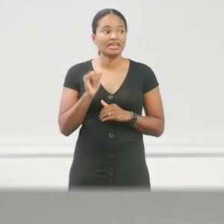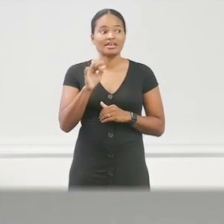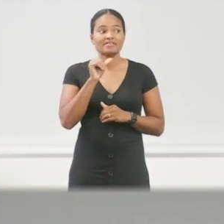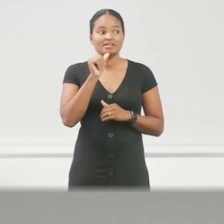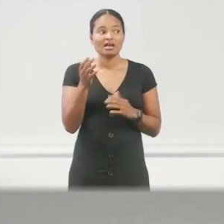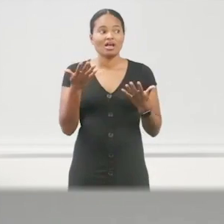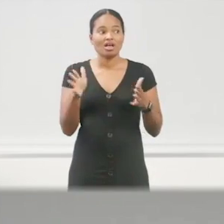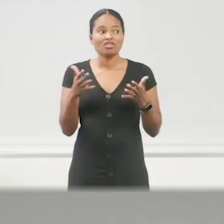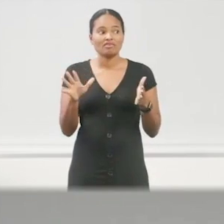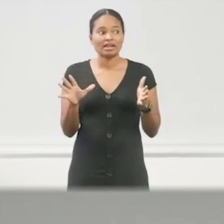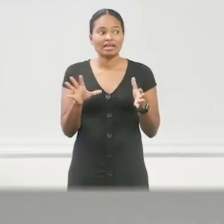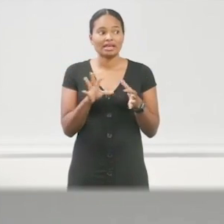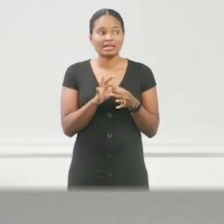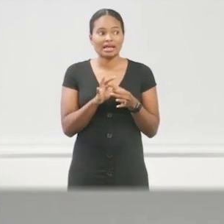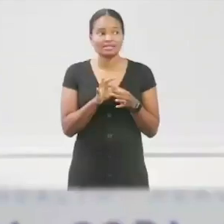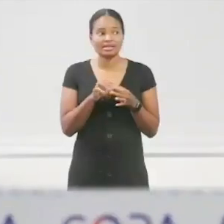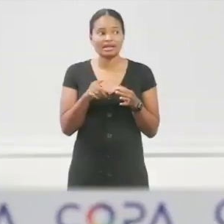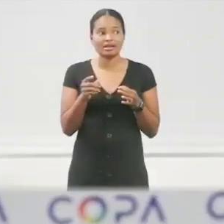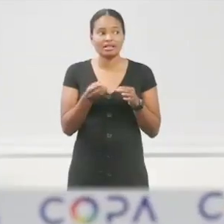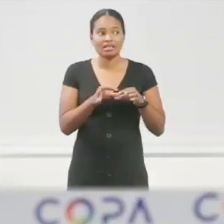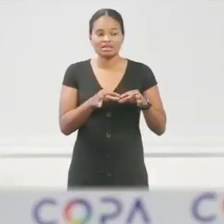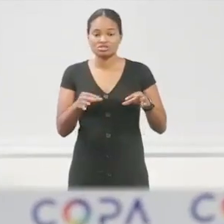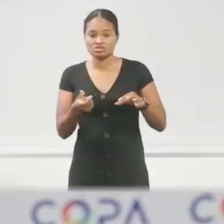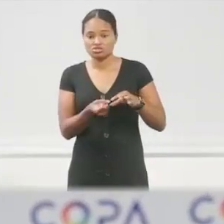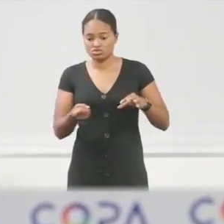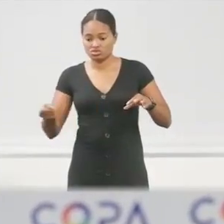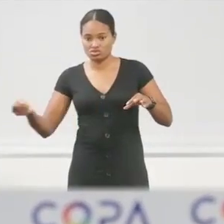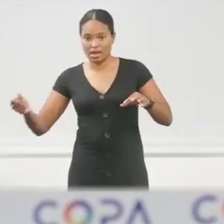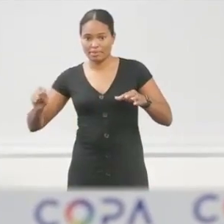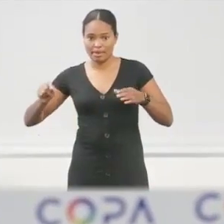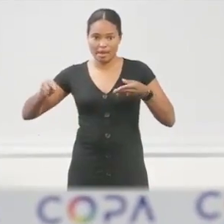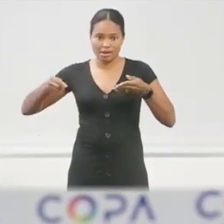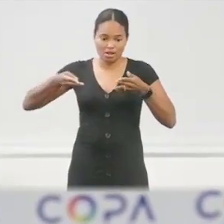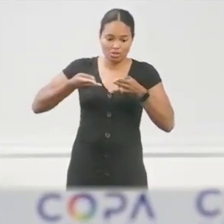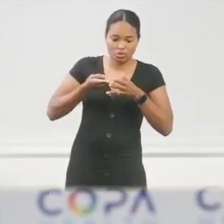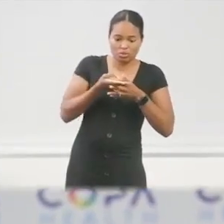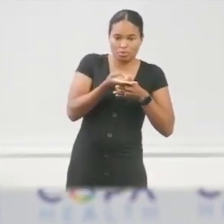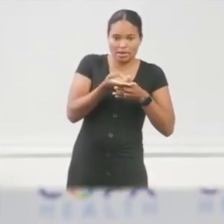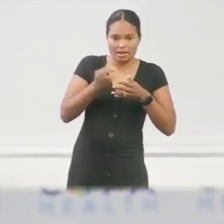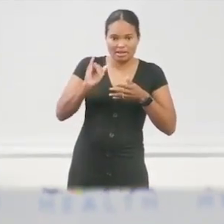connected, you're going to take the end and loop it in like a belt.